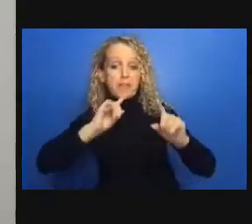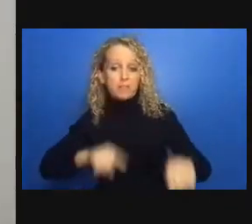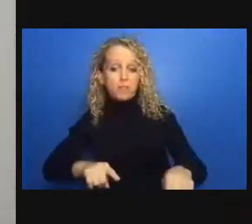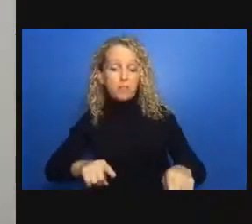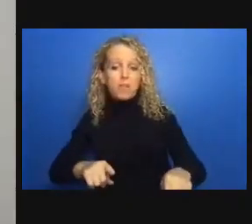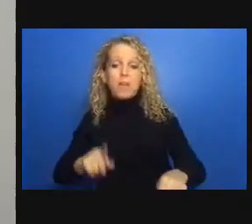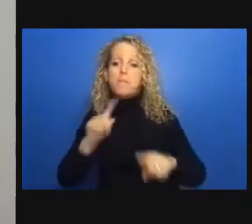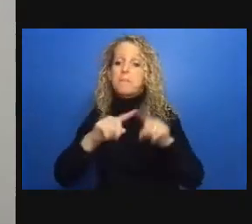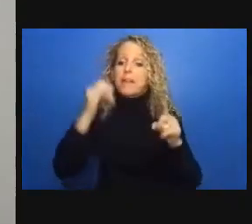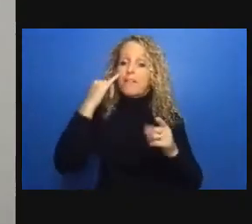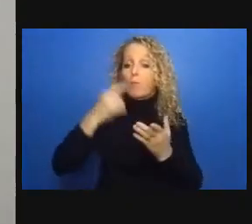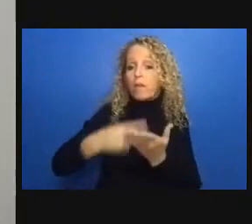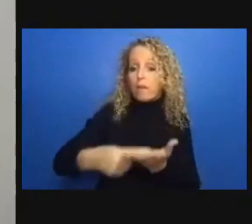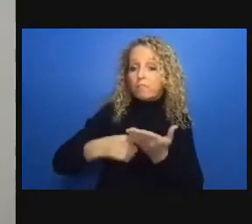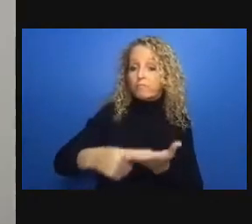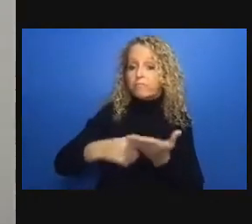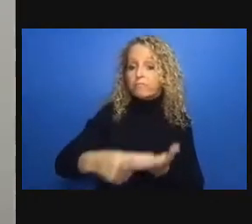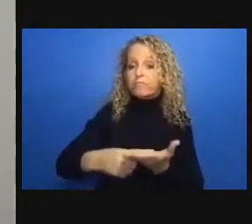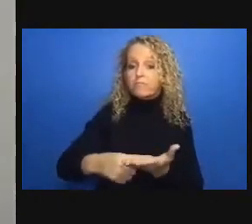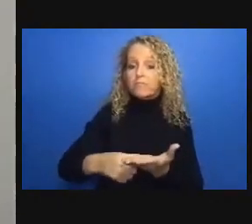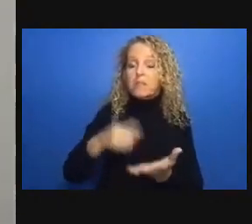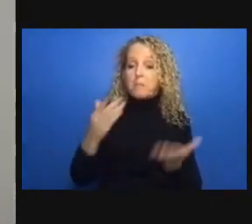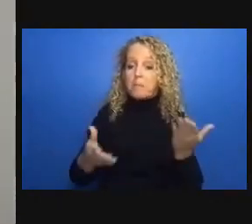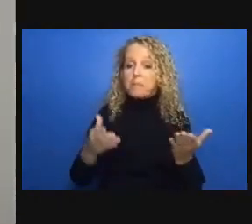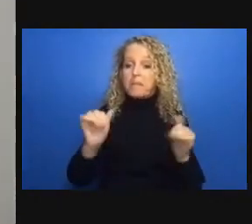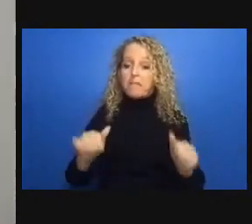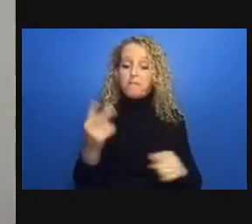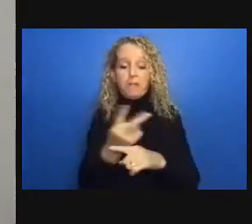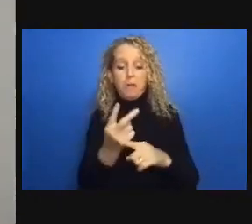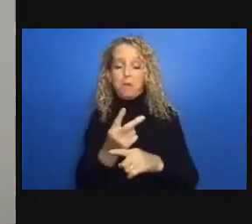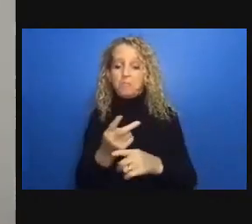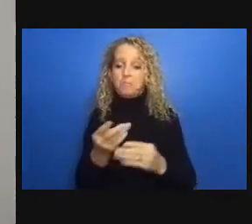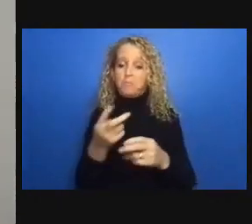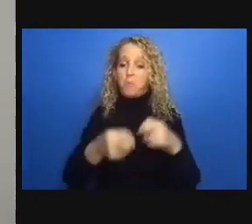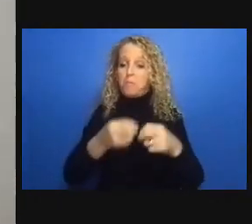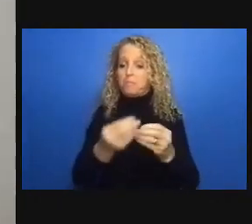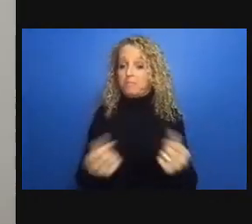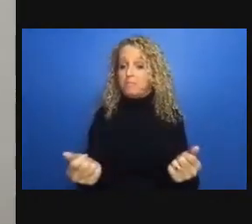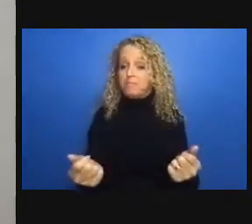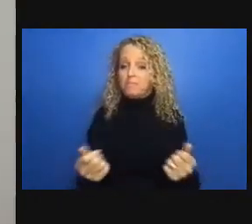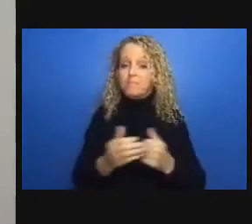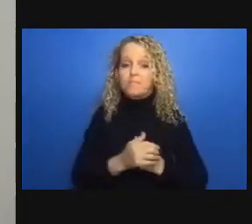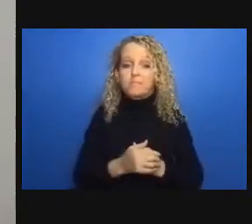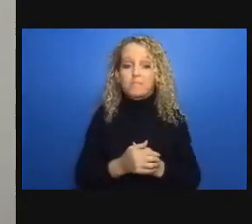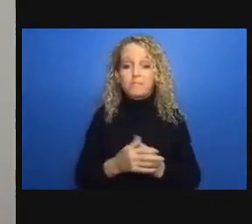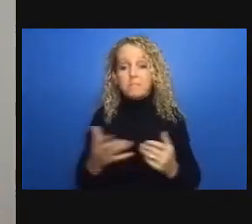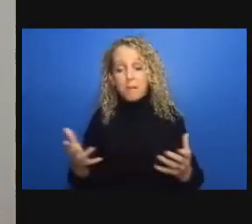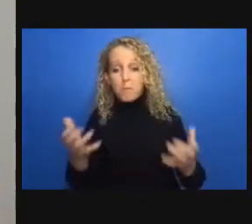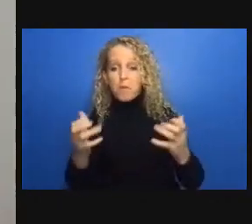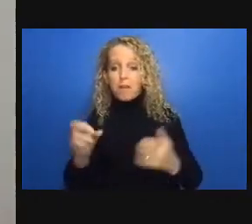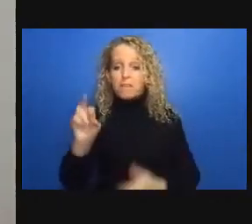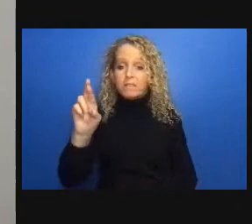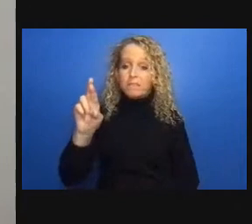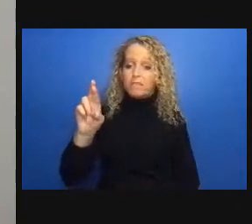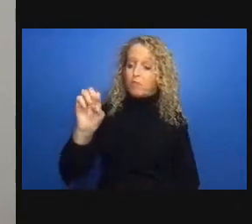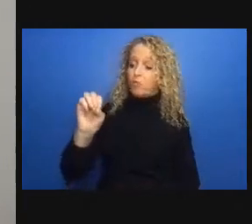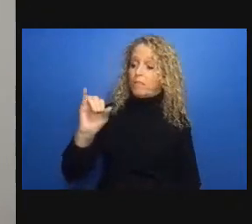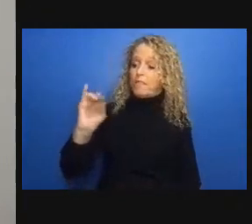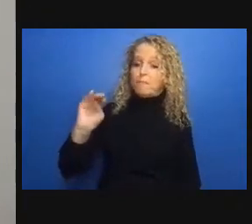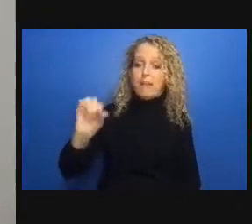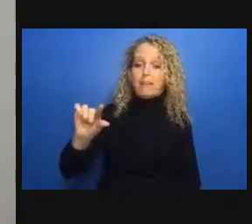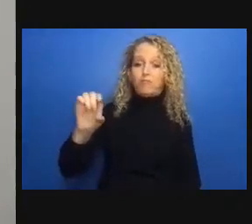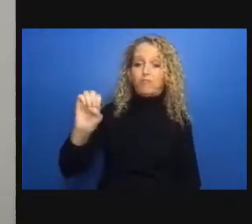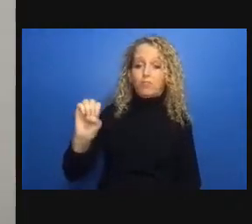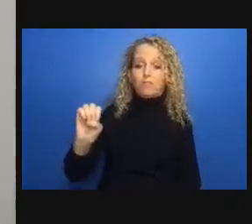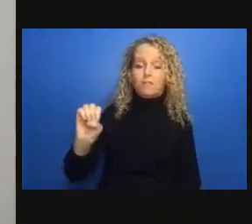these things, we may come up with some solutions. So, you know, I want to reimagine a Nova Scotia that can feed itself no